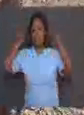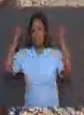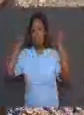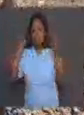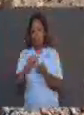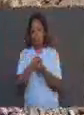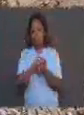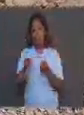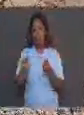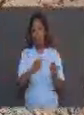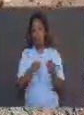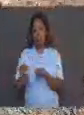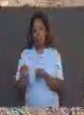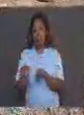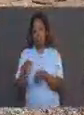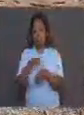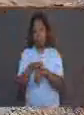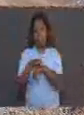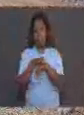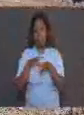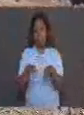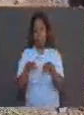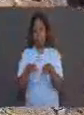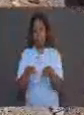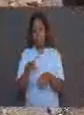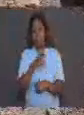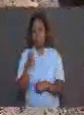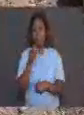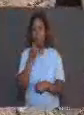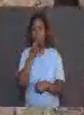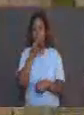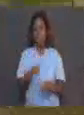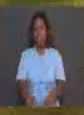disaster like an earthquake or a flood.